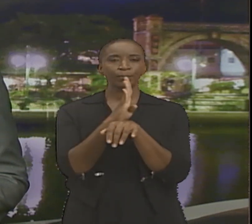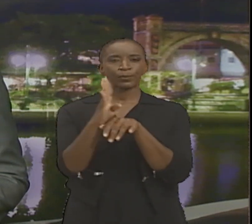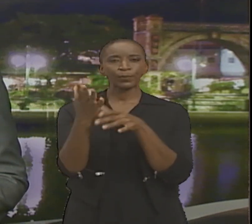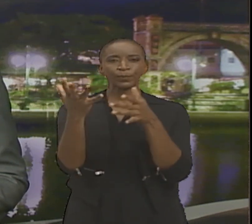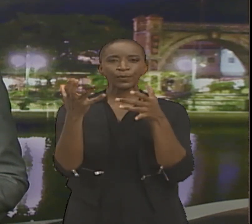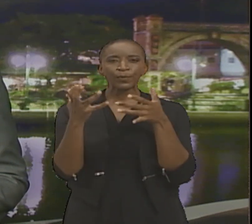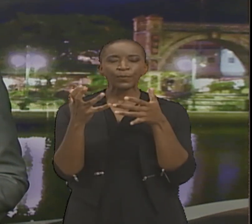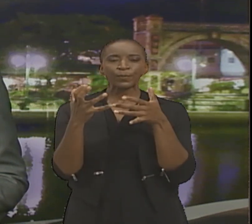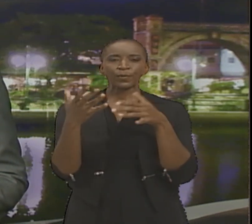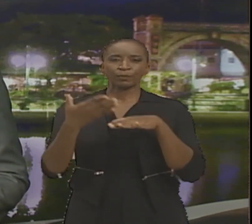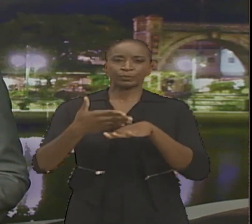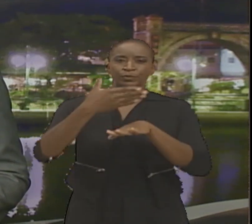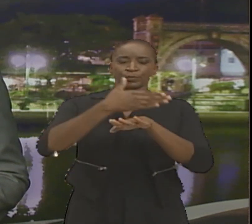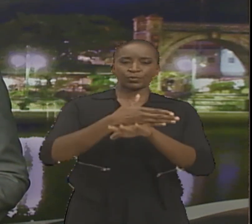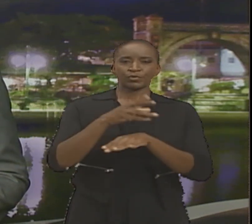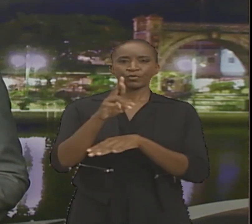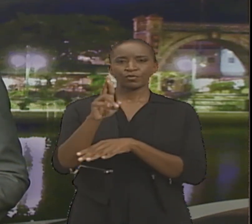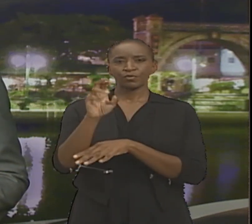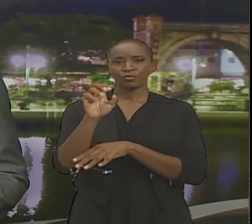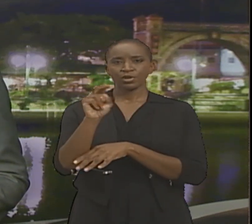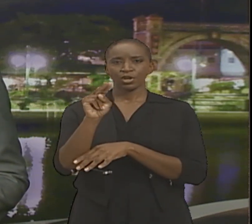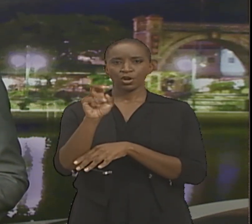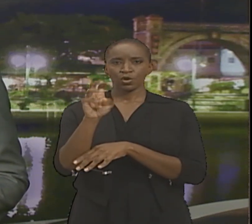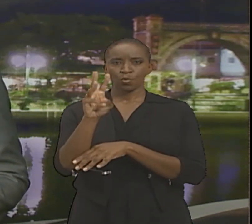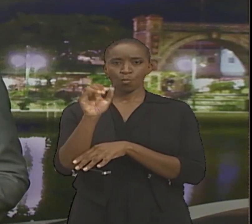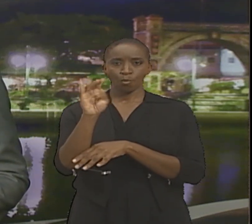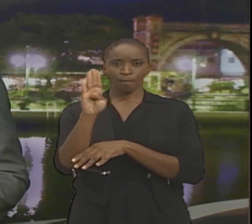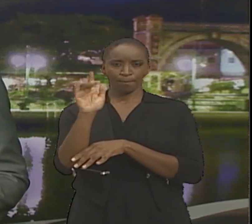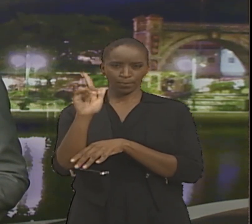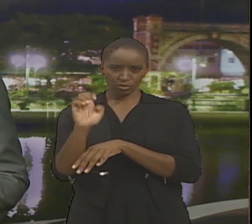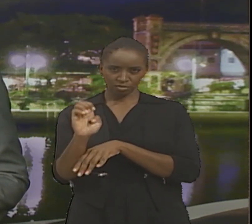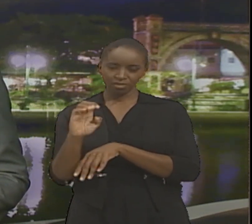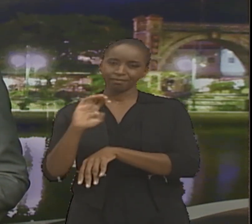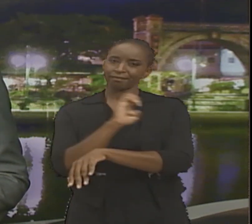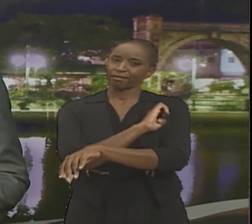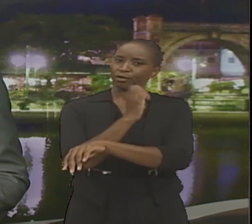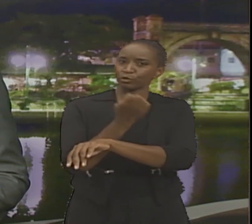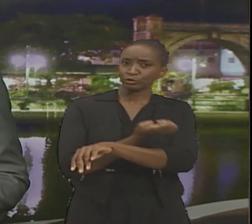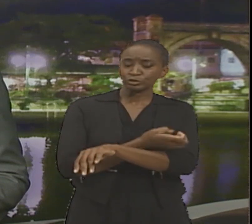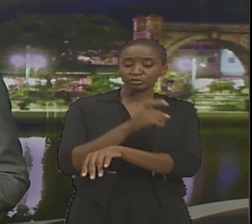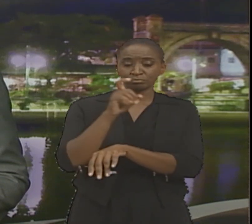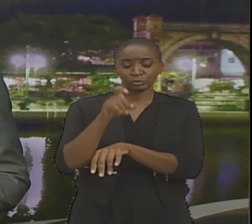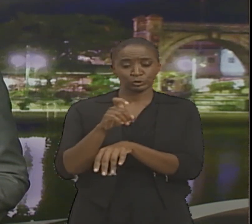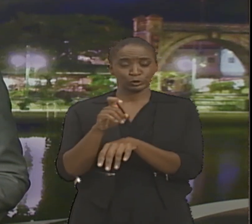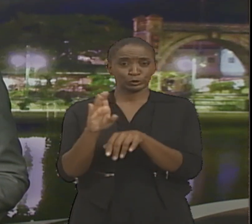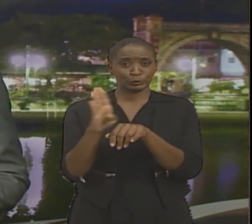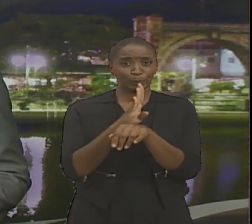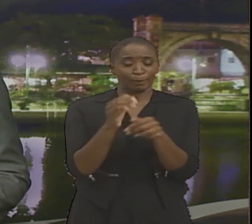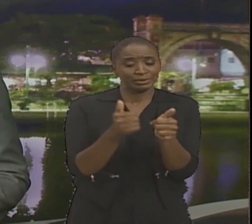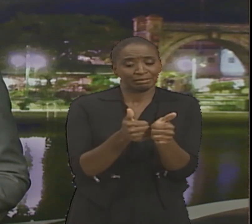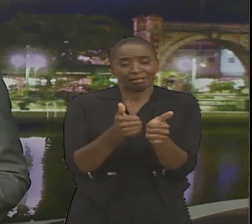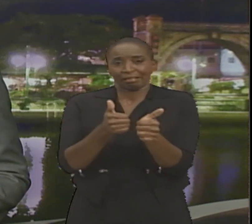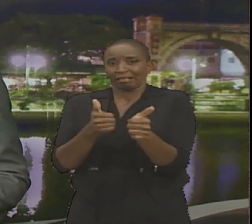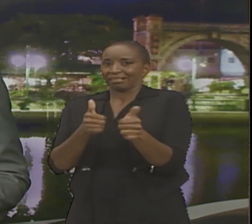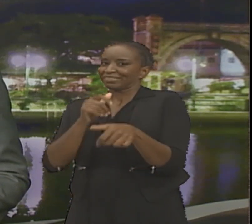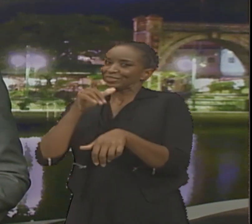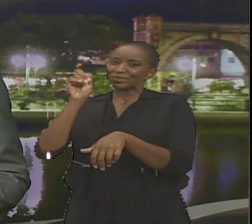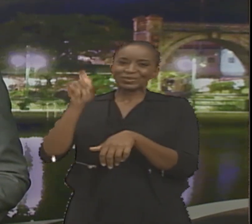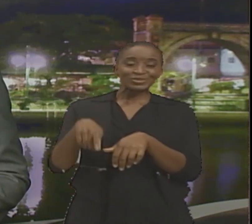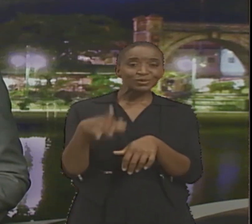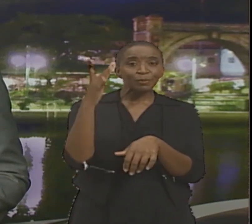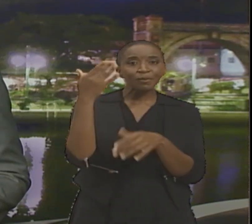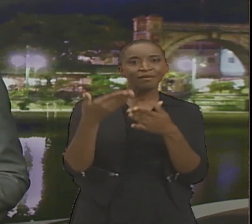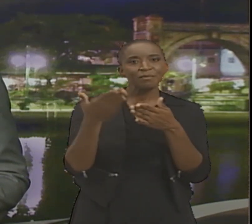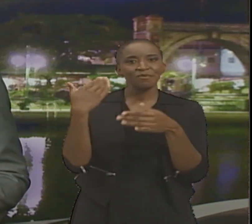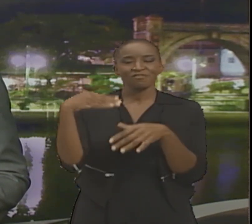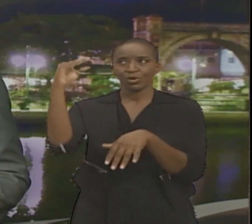develop its renewable energy sector. He notes the island should never allow itself to fall behind with respect to the advancement of renewable energy as it